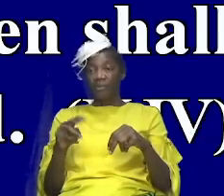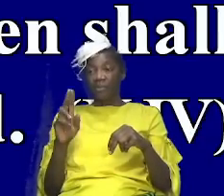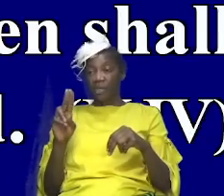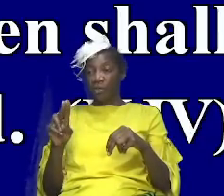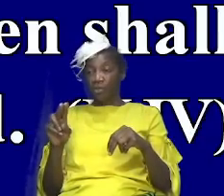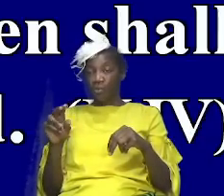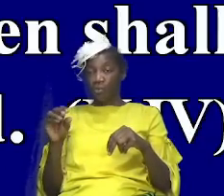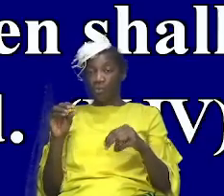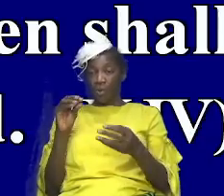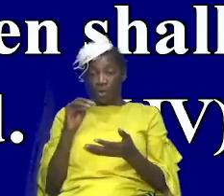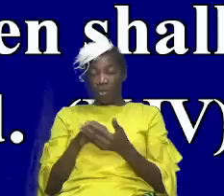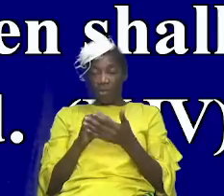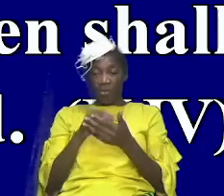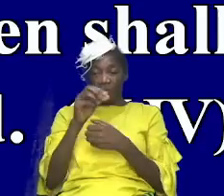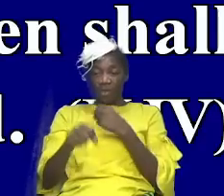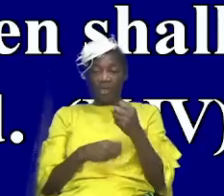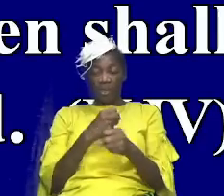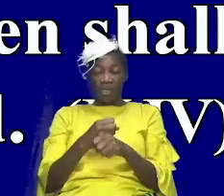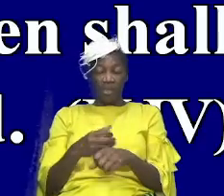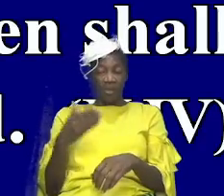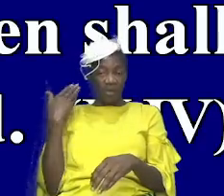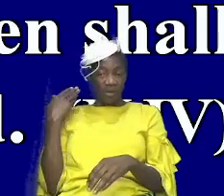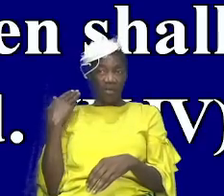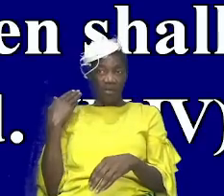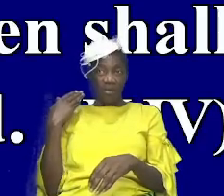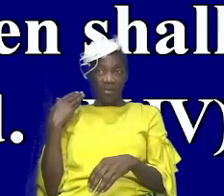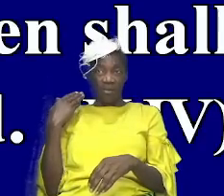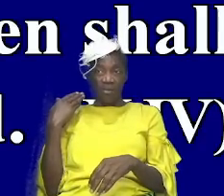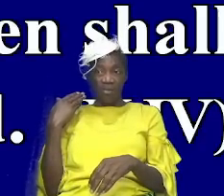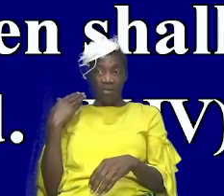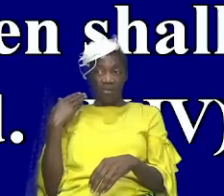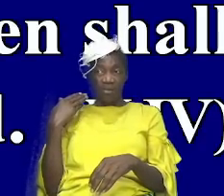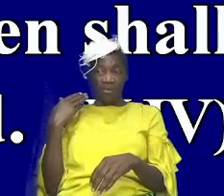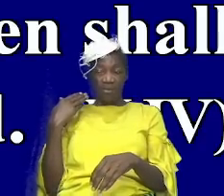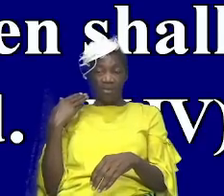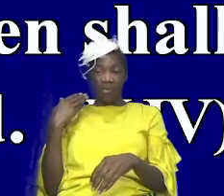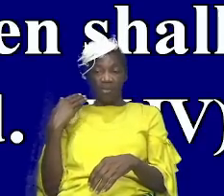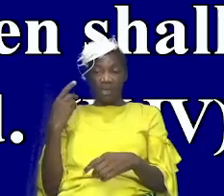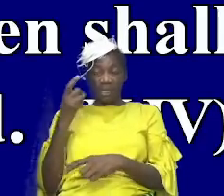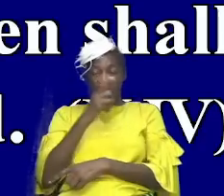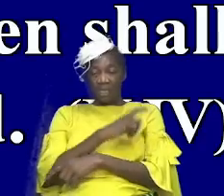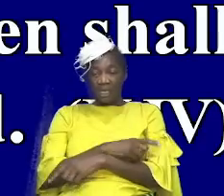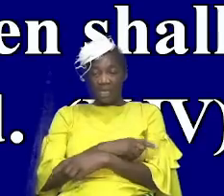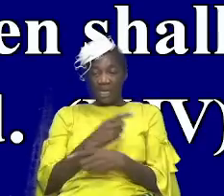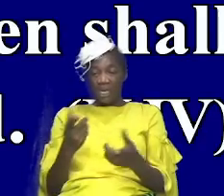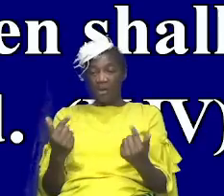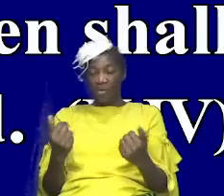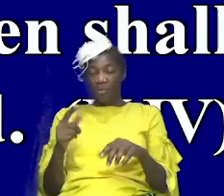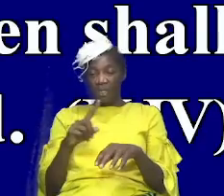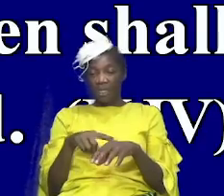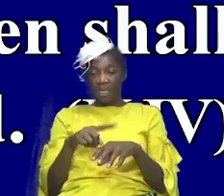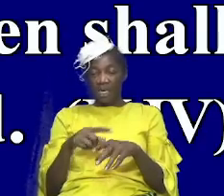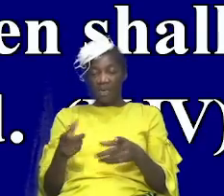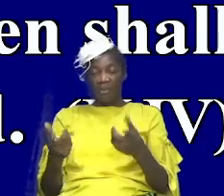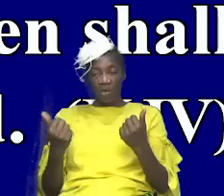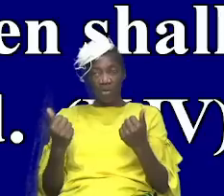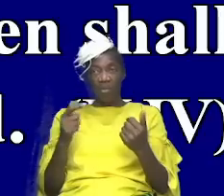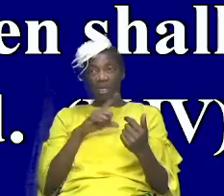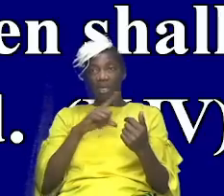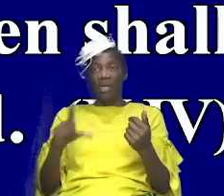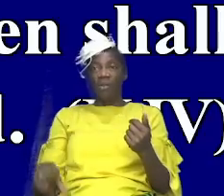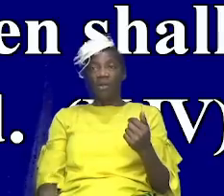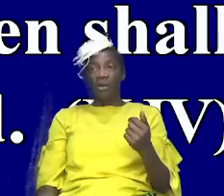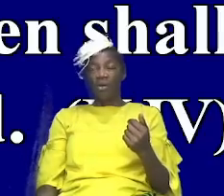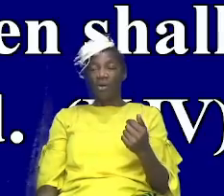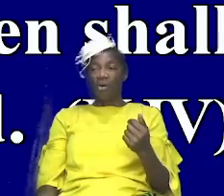almost. And it's still not dealt with as yet. However, saints of God, the day is coming, the time is coming when the Lord